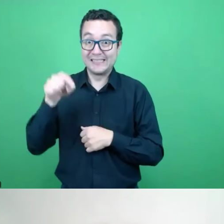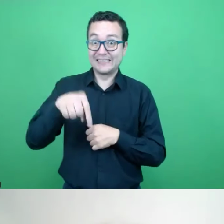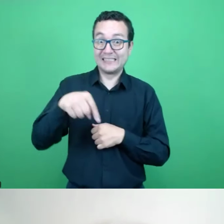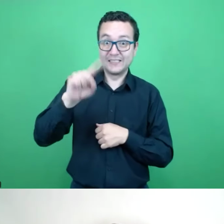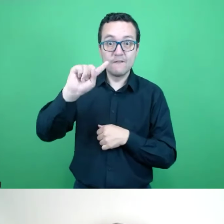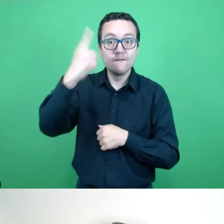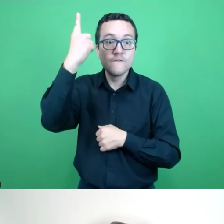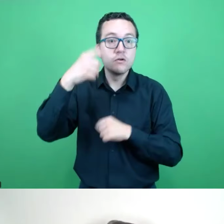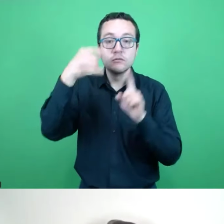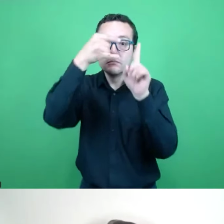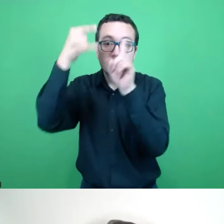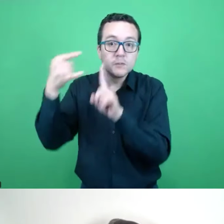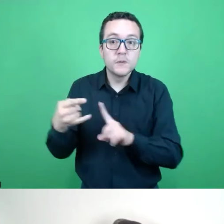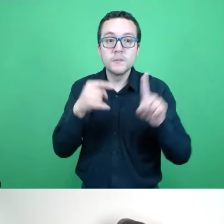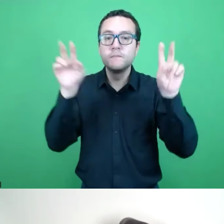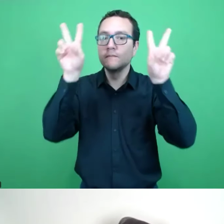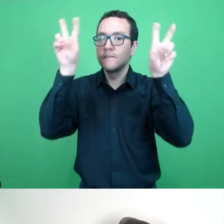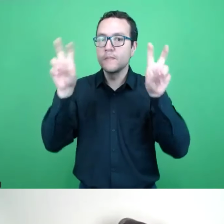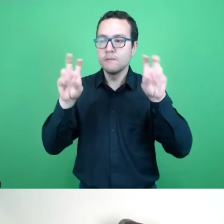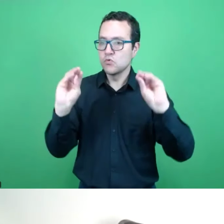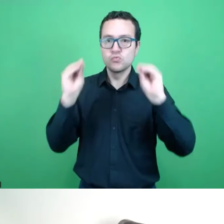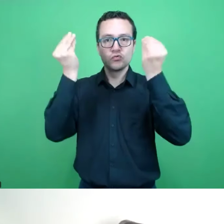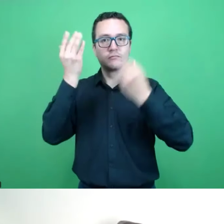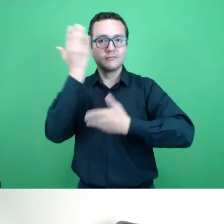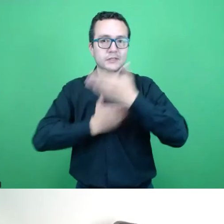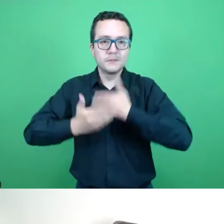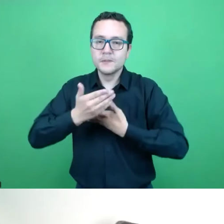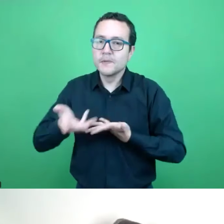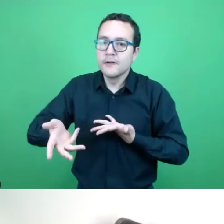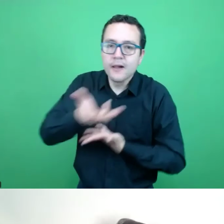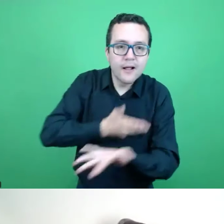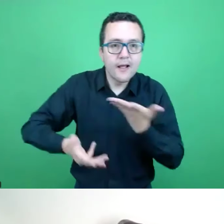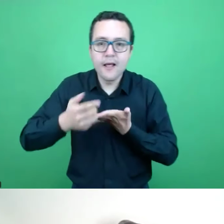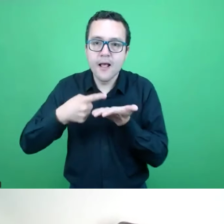you start letting us know about what your priorities are and what type of